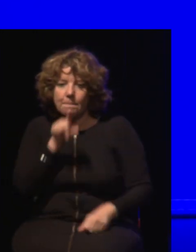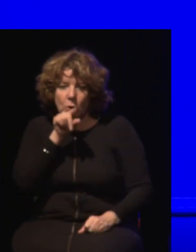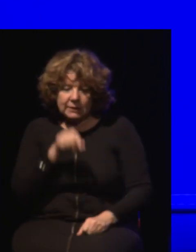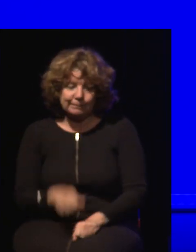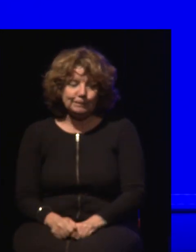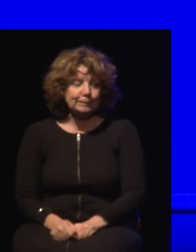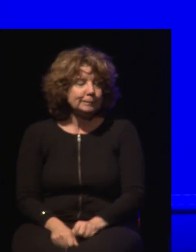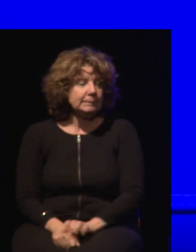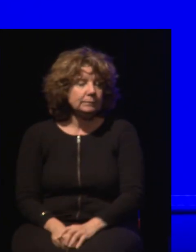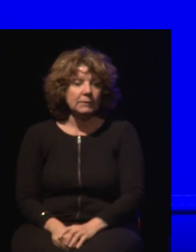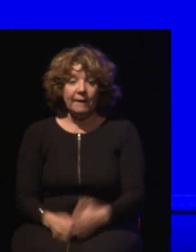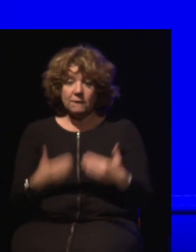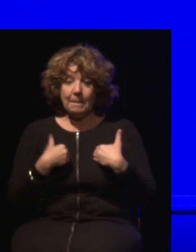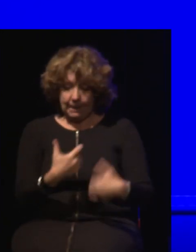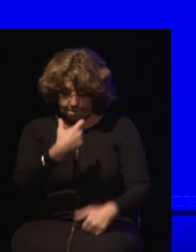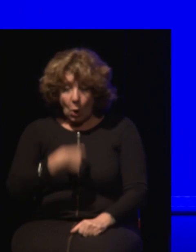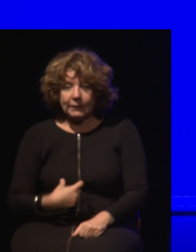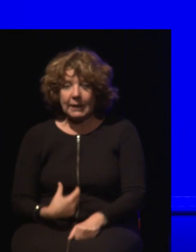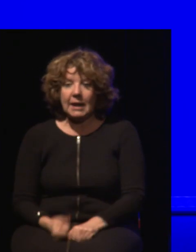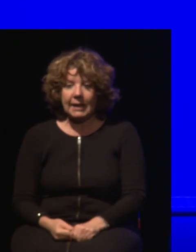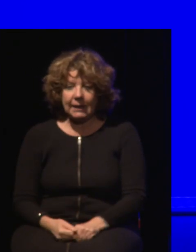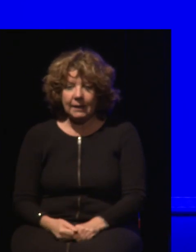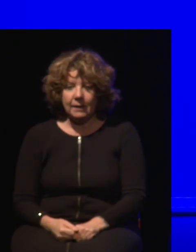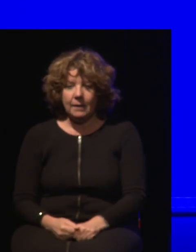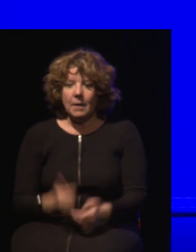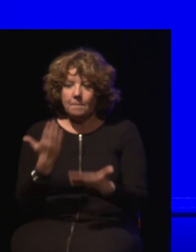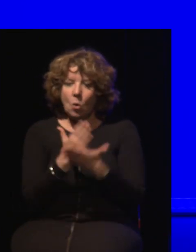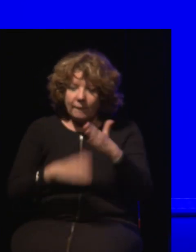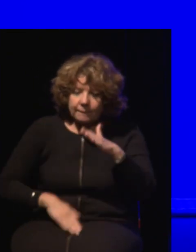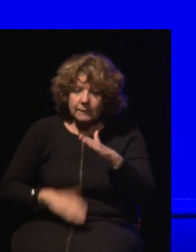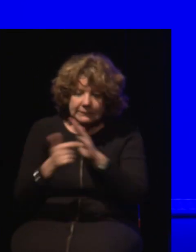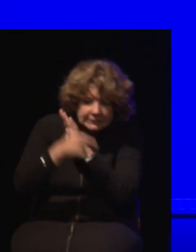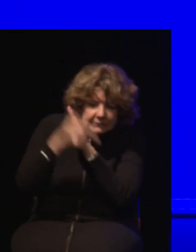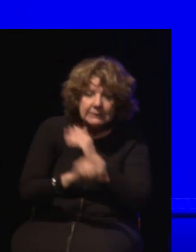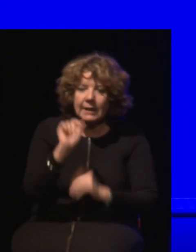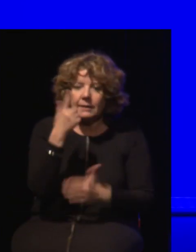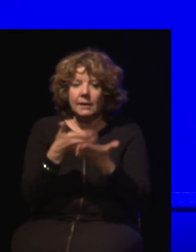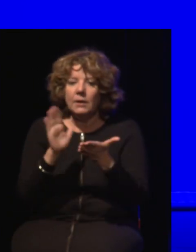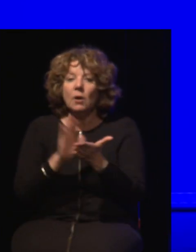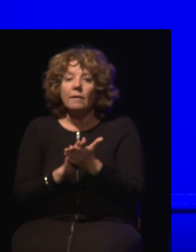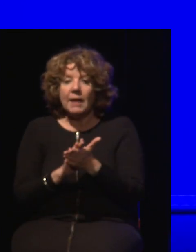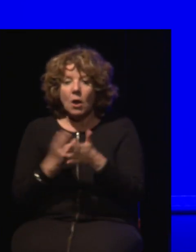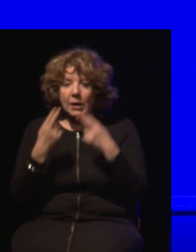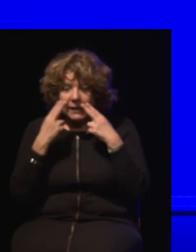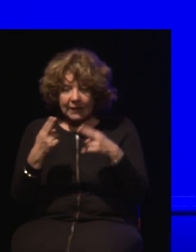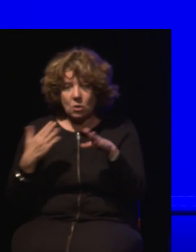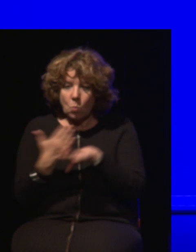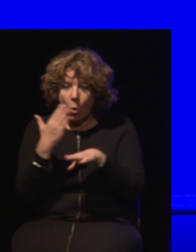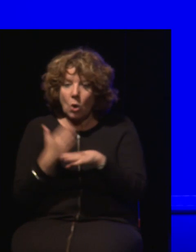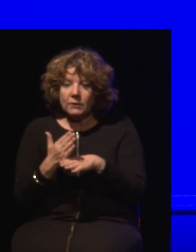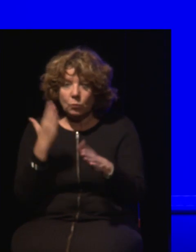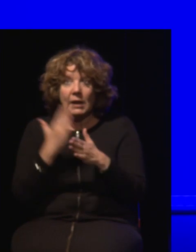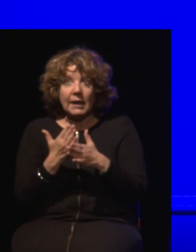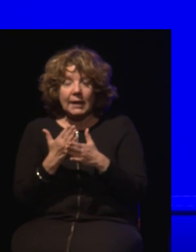But for me personally, the more profound understanding about how nature functions has come from listening